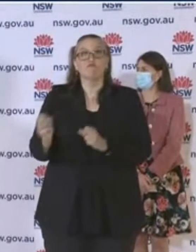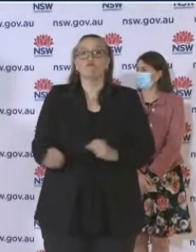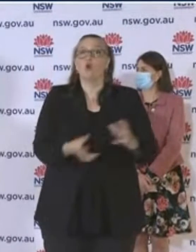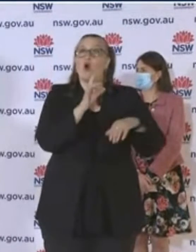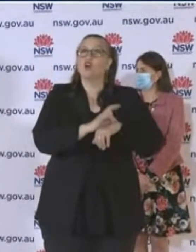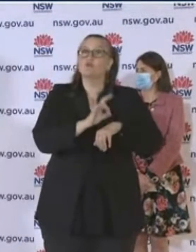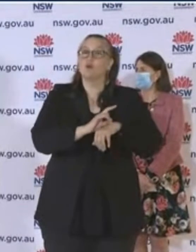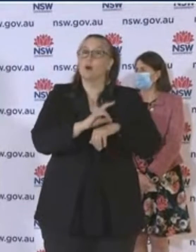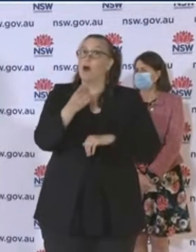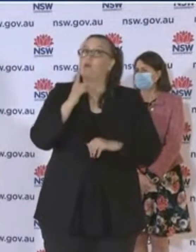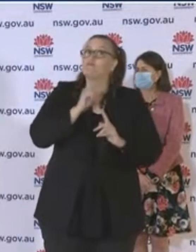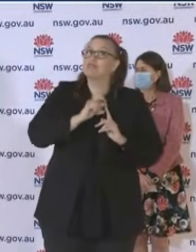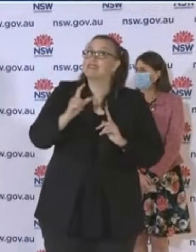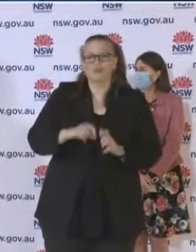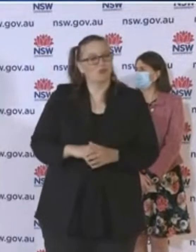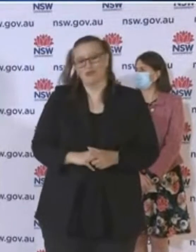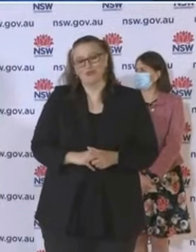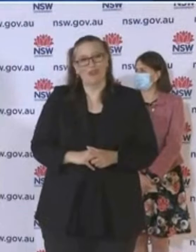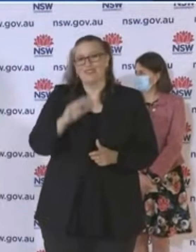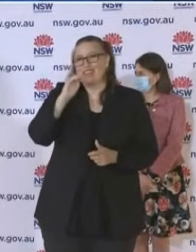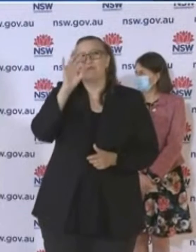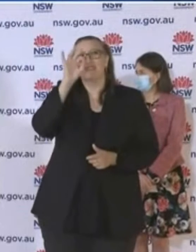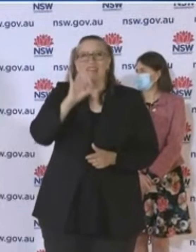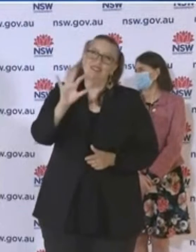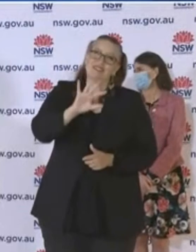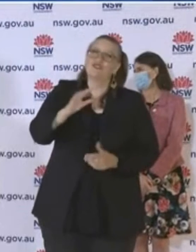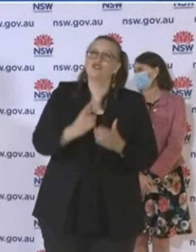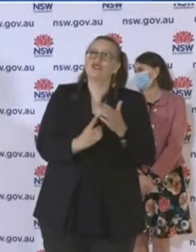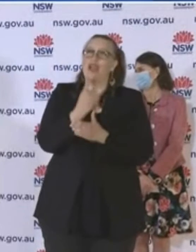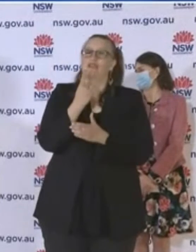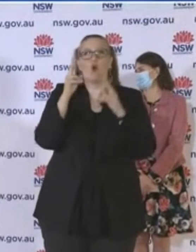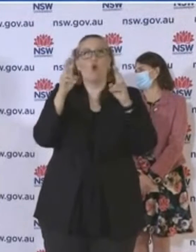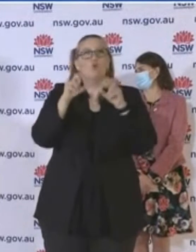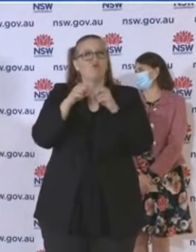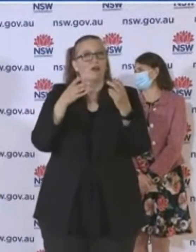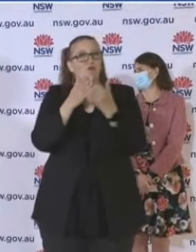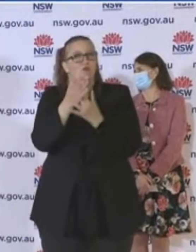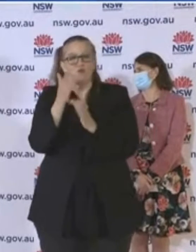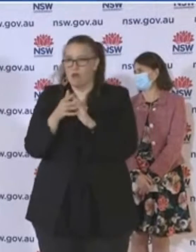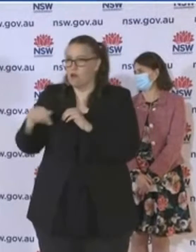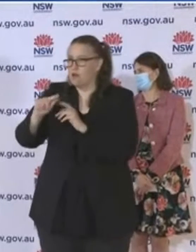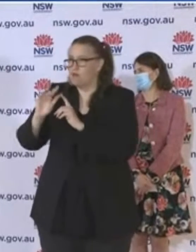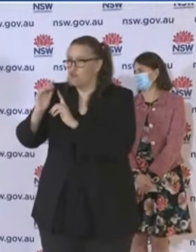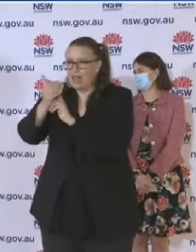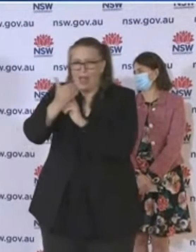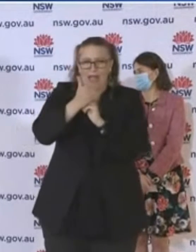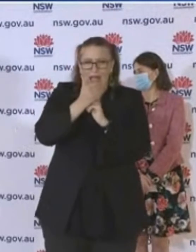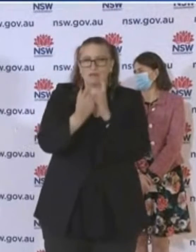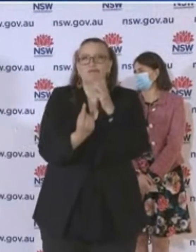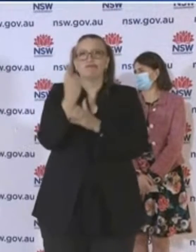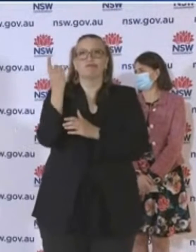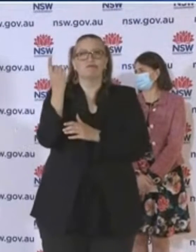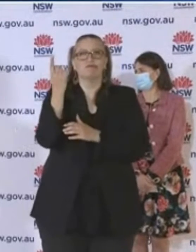not perfect, it's not 100%. So unfortunately we do get breakthrough infections sometimes even in people who have had 2